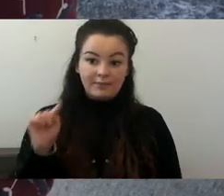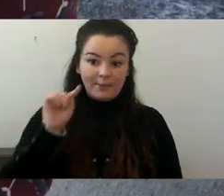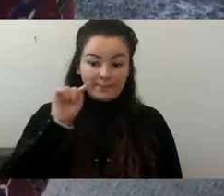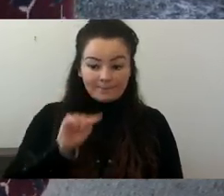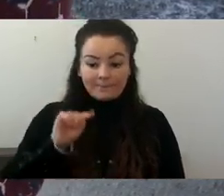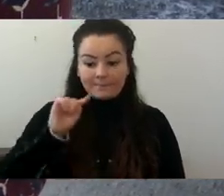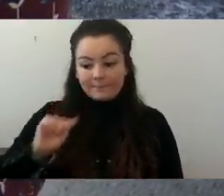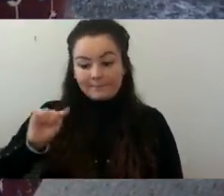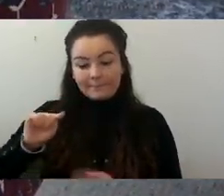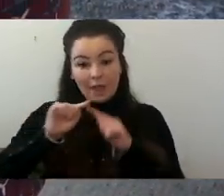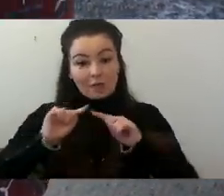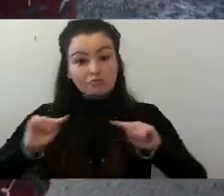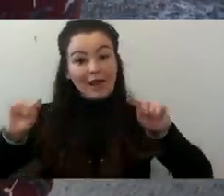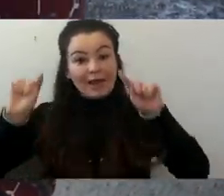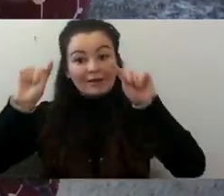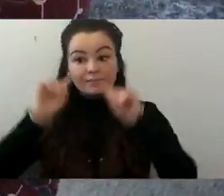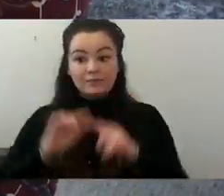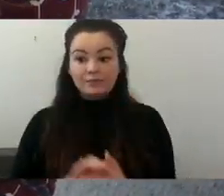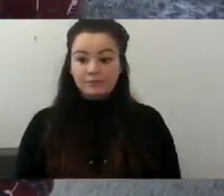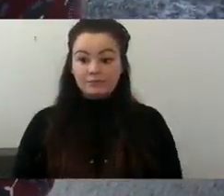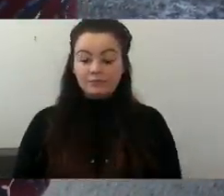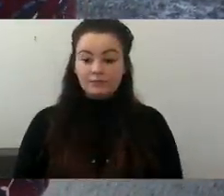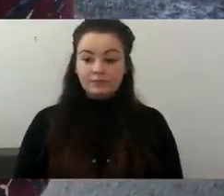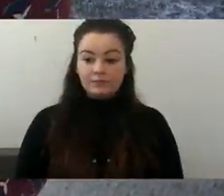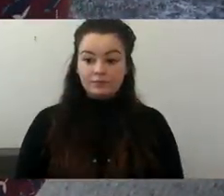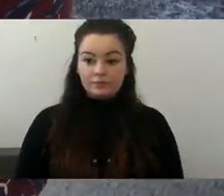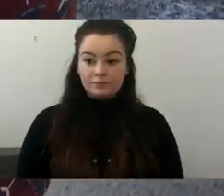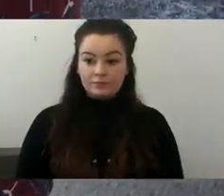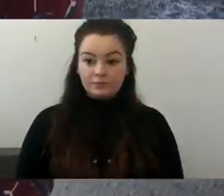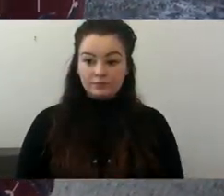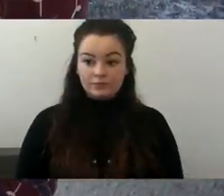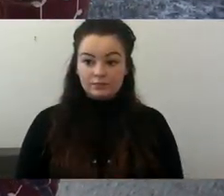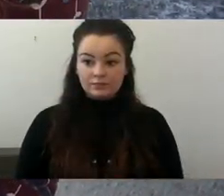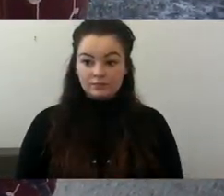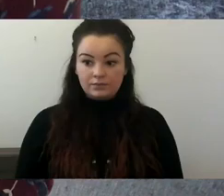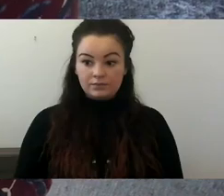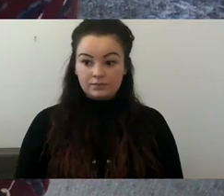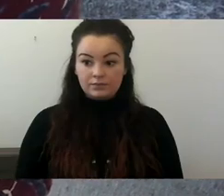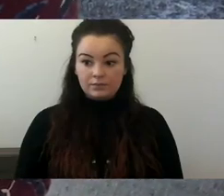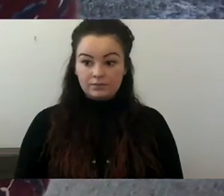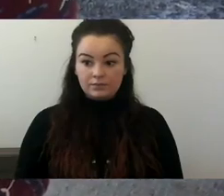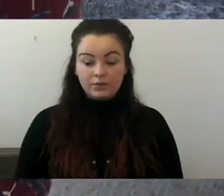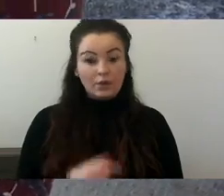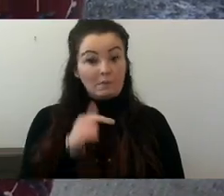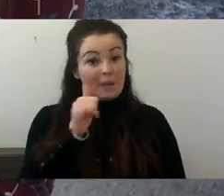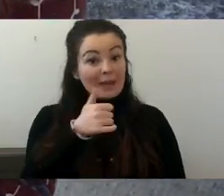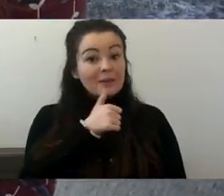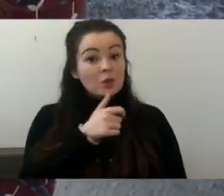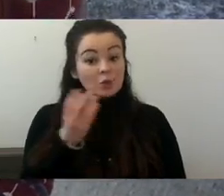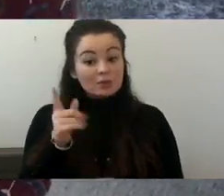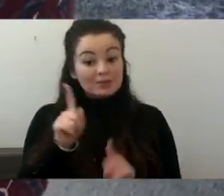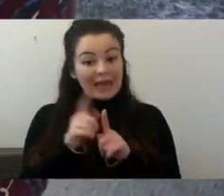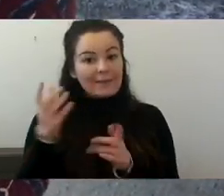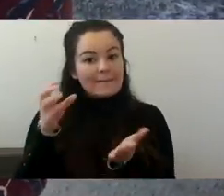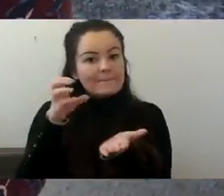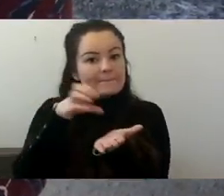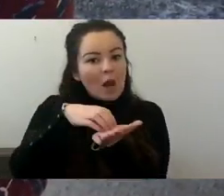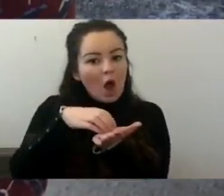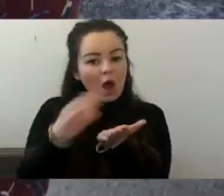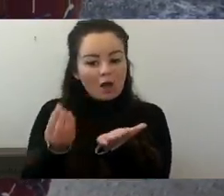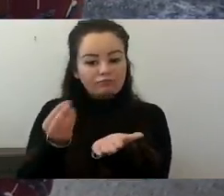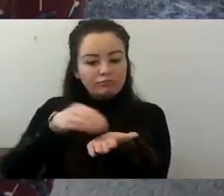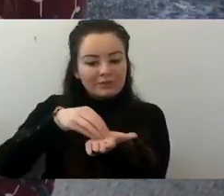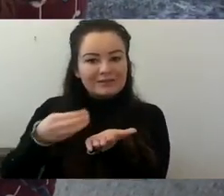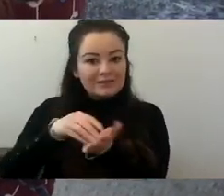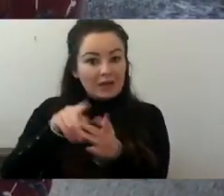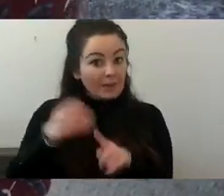go around like this. And if you want to, you can incorporate, you can in a bit of block printing as